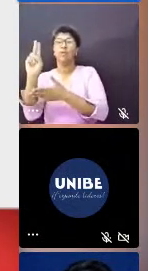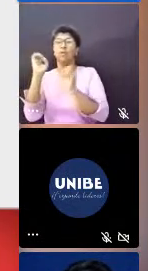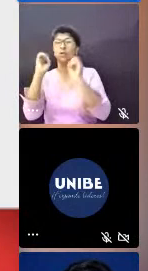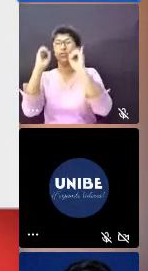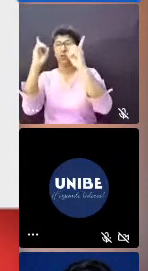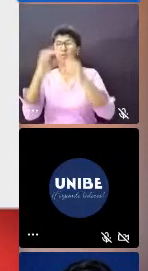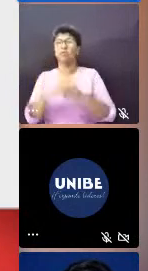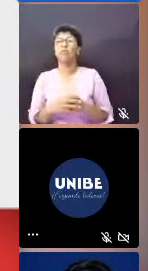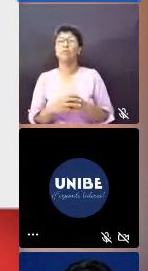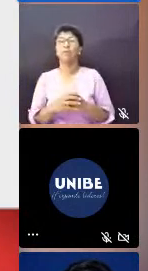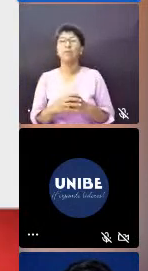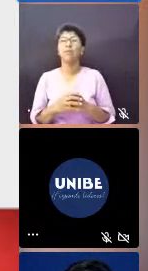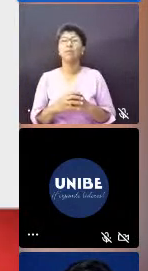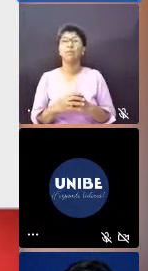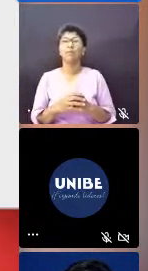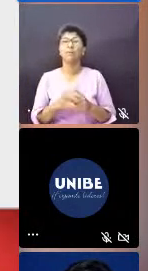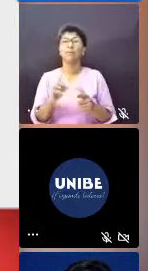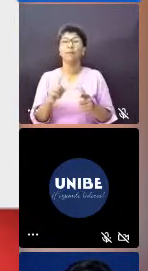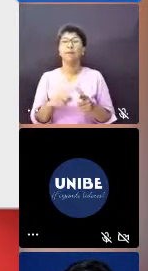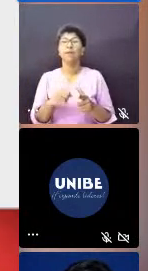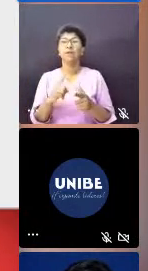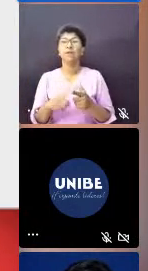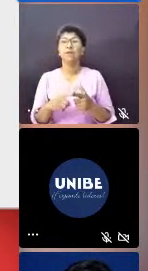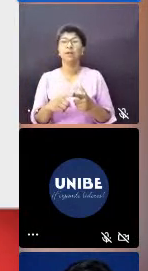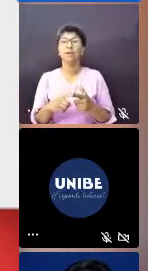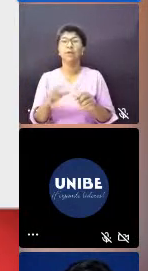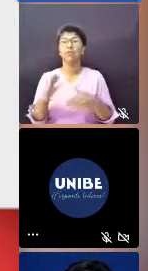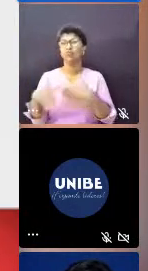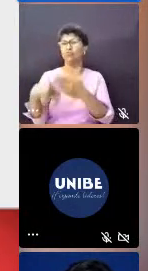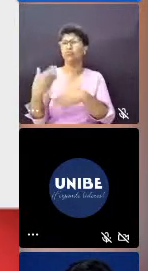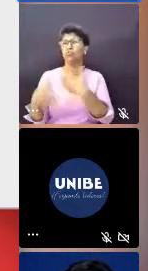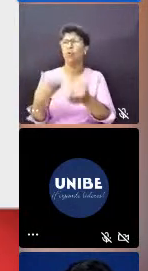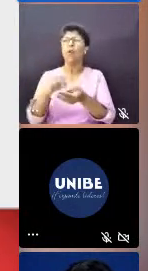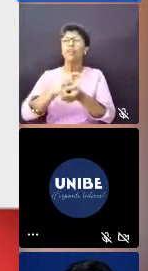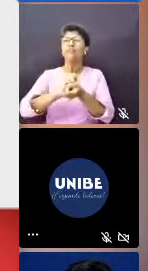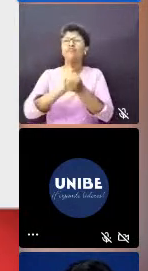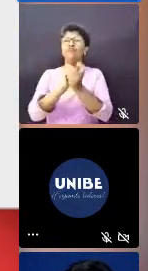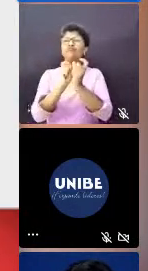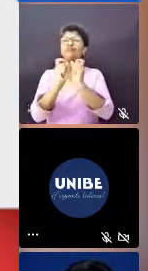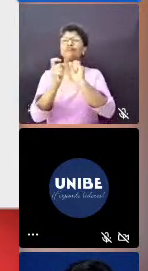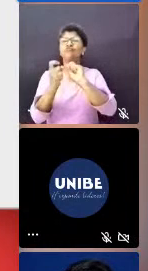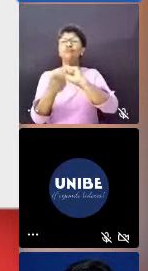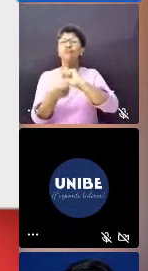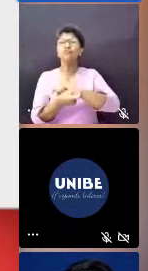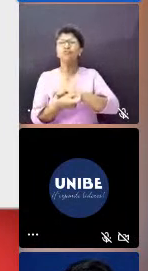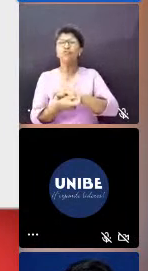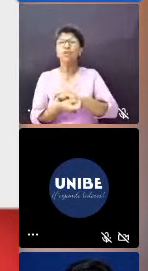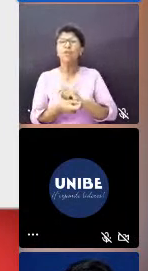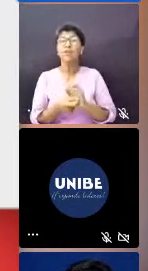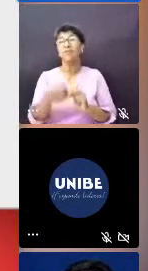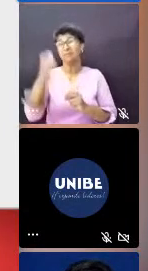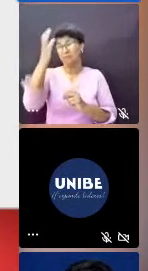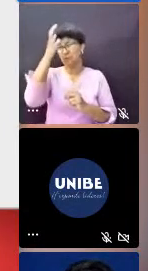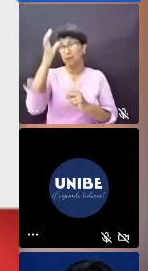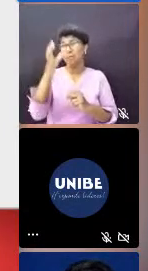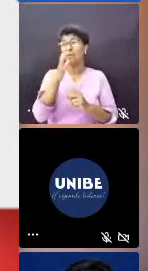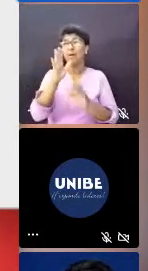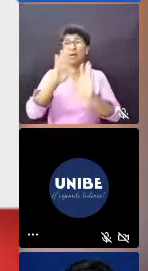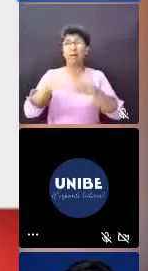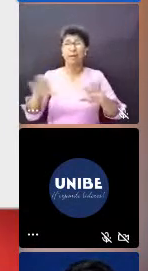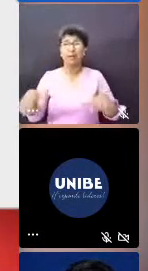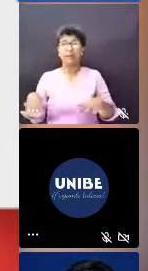education. So there has been an ongoing reform, which is slightly unsettling for both parents and the